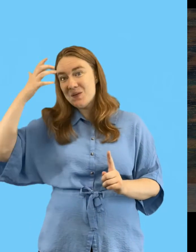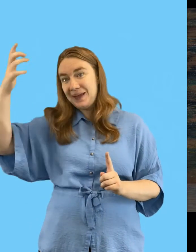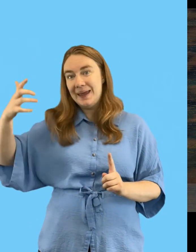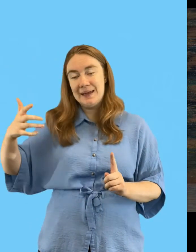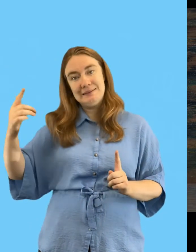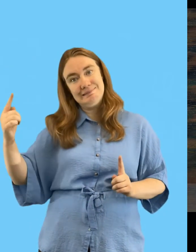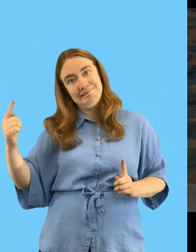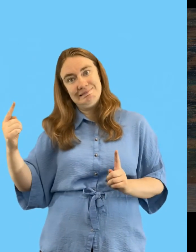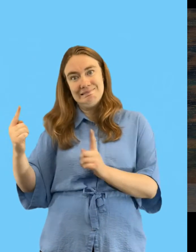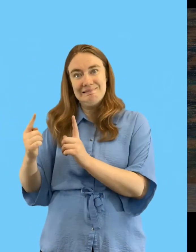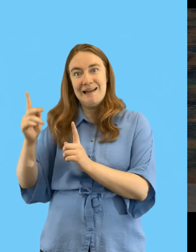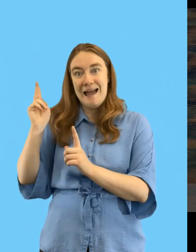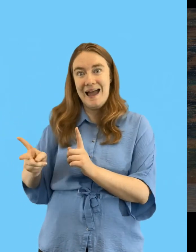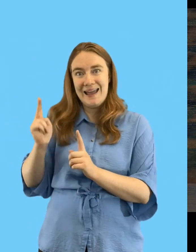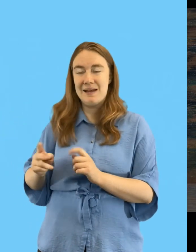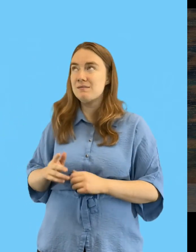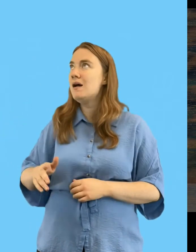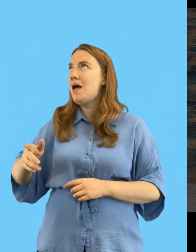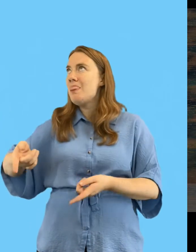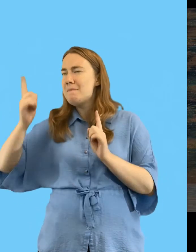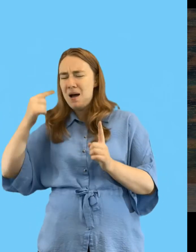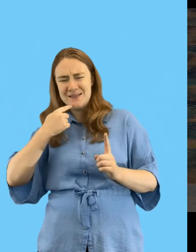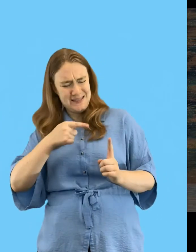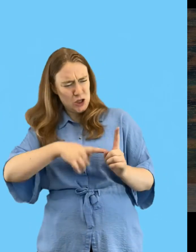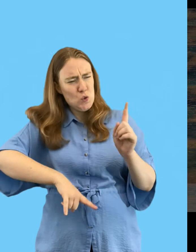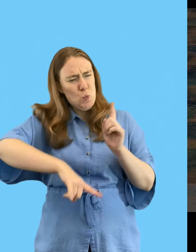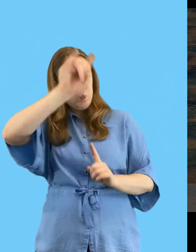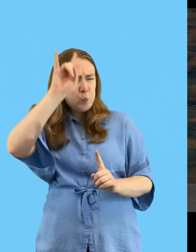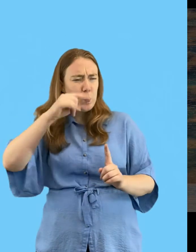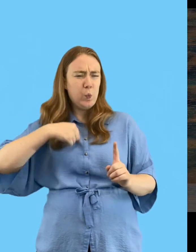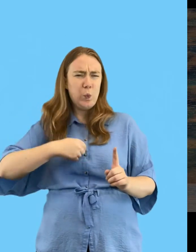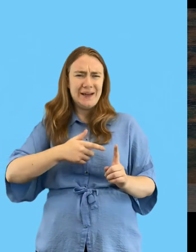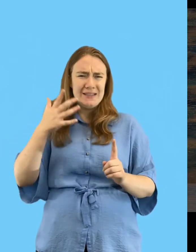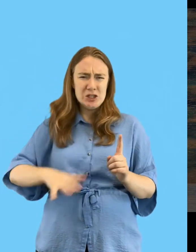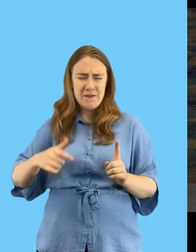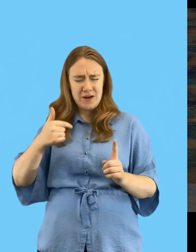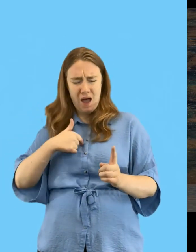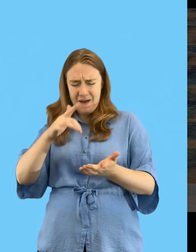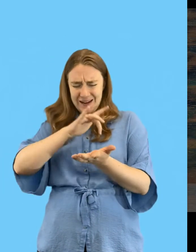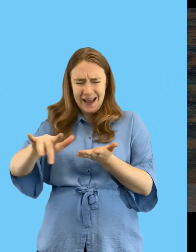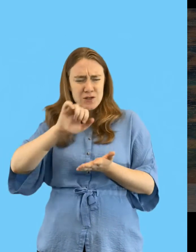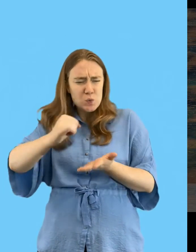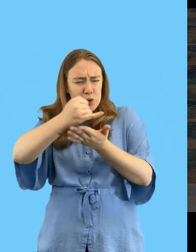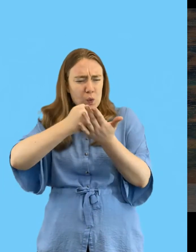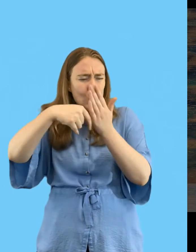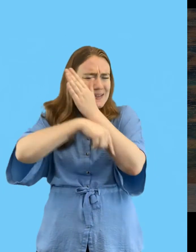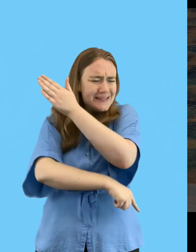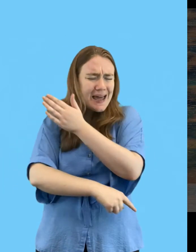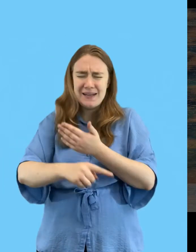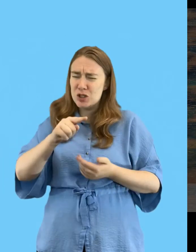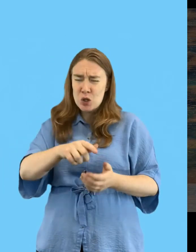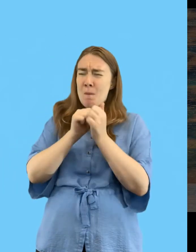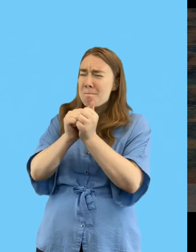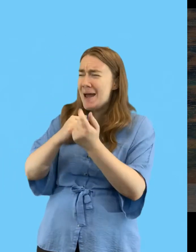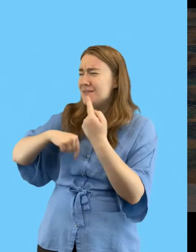the servant. The master called the servant in. "You wicked servant," he said, "I cancelled that debt of yours because you begged me to.